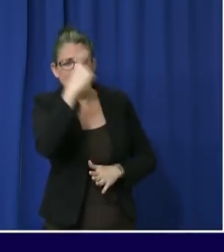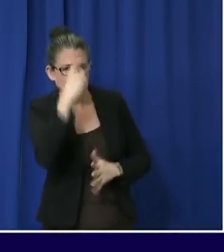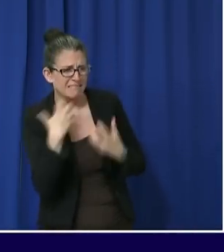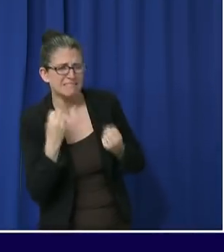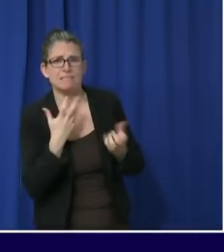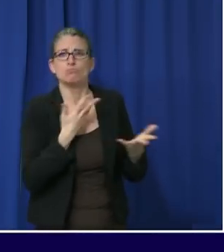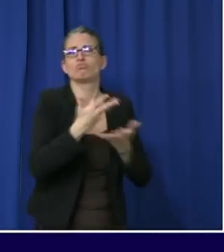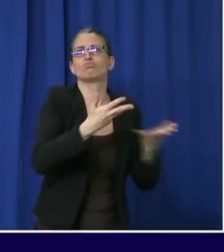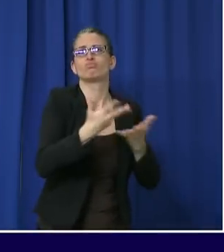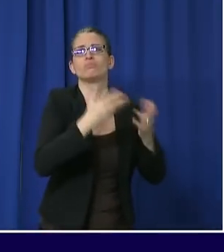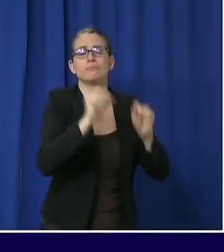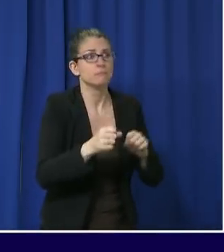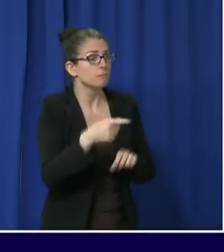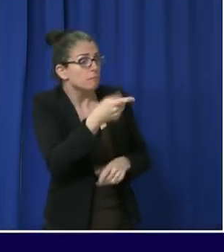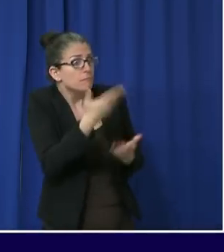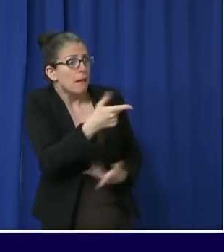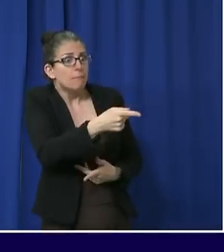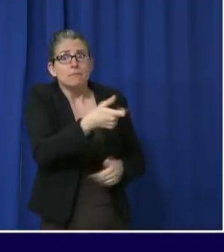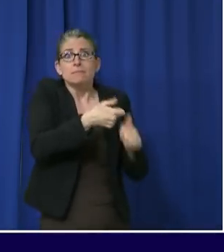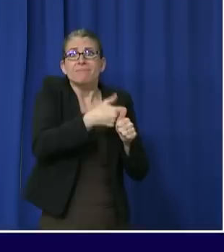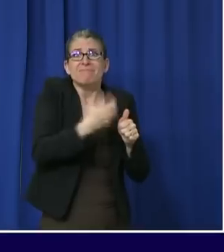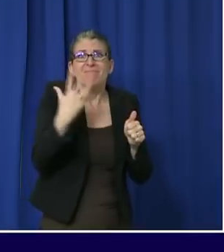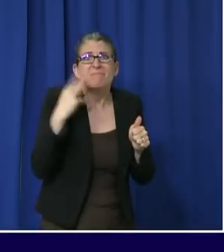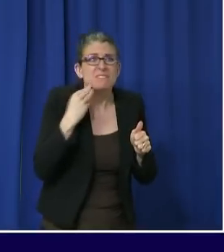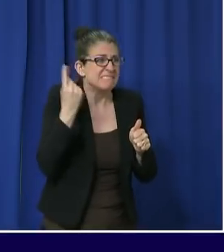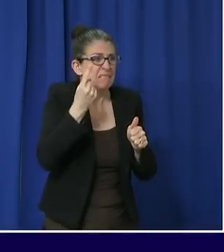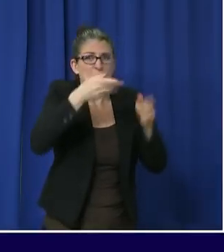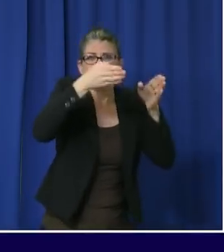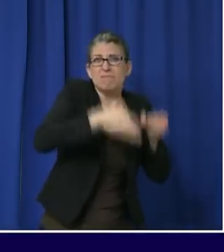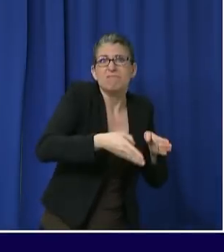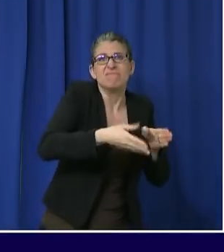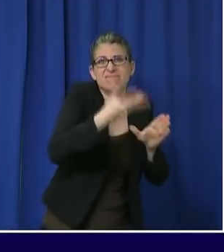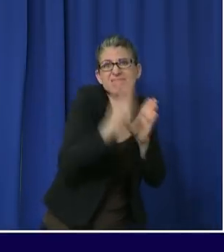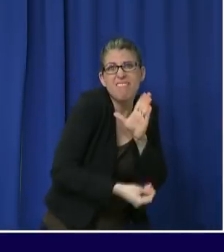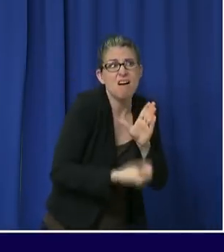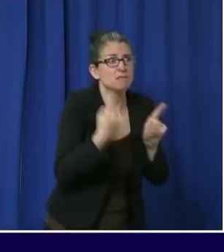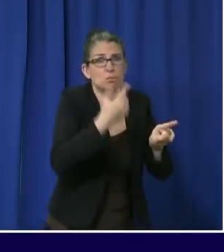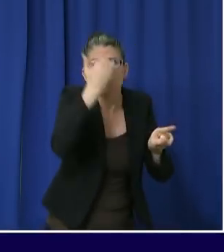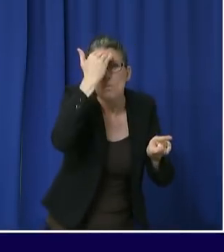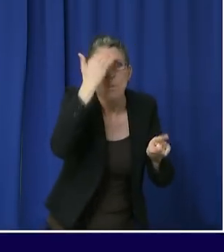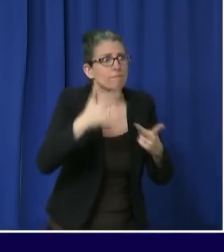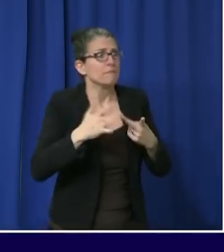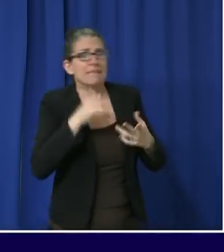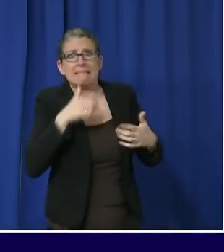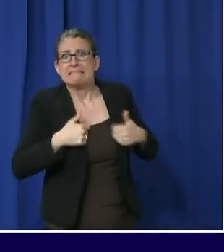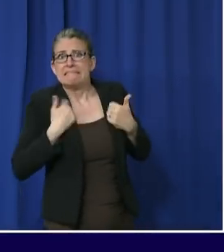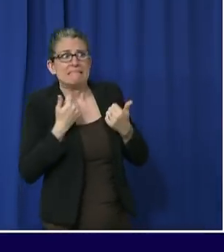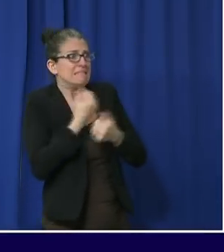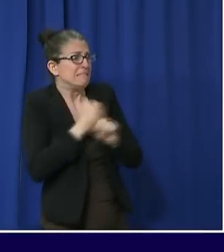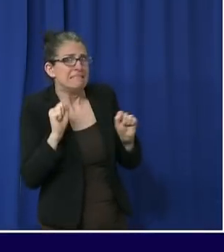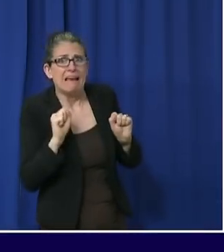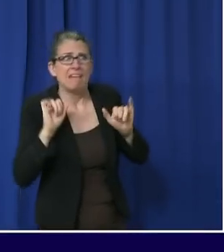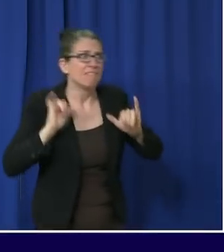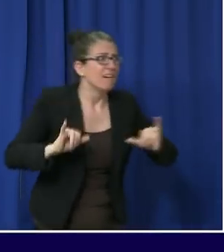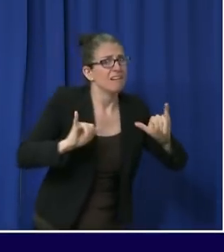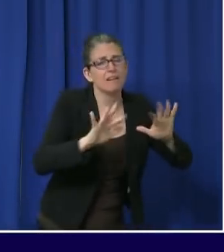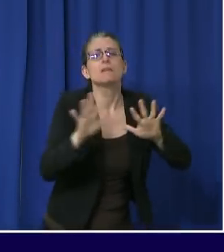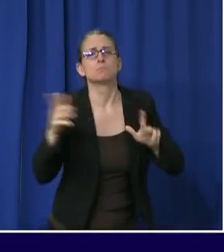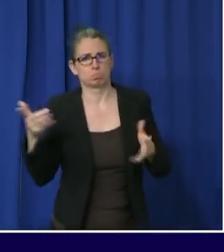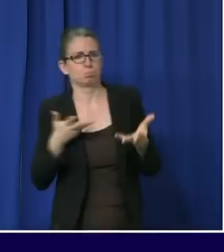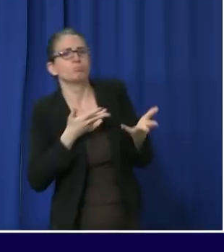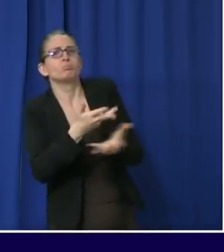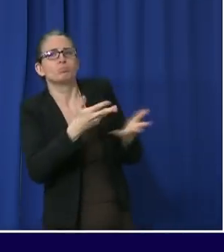this case, a healthcare worker themselves. We've got further training scheduled as well over the next